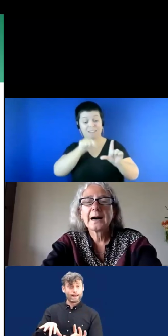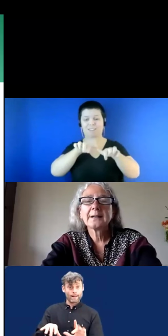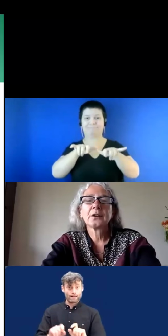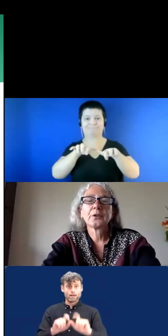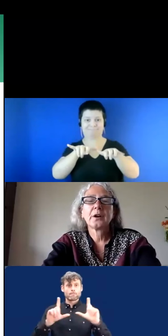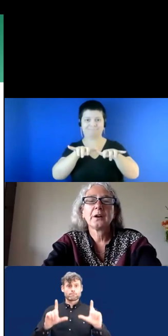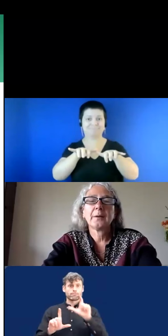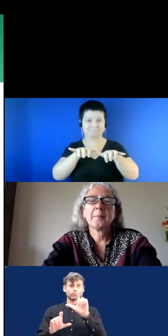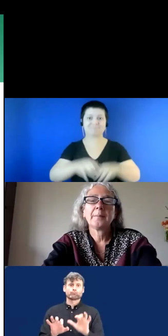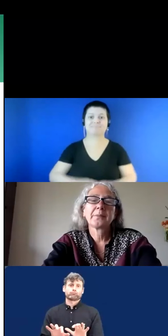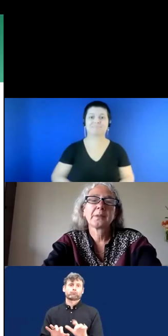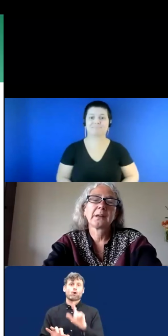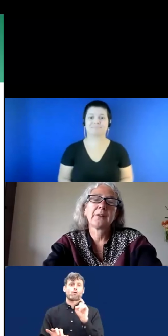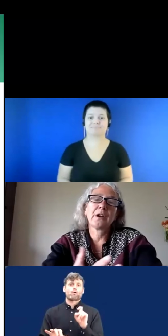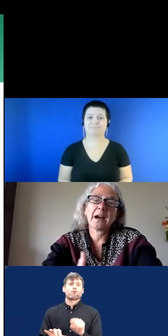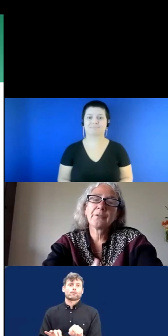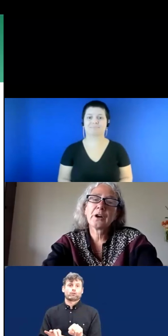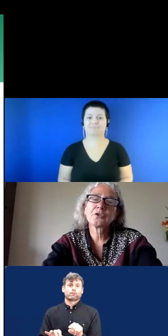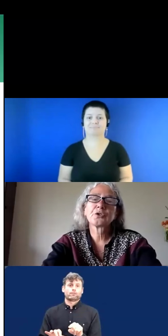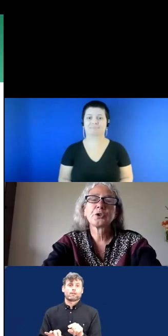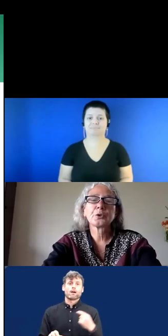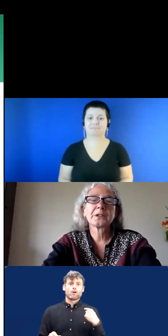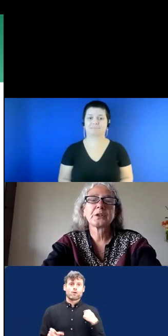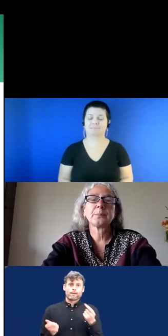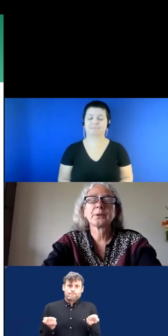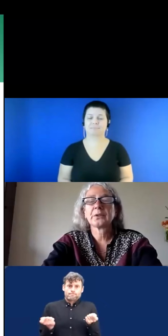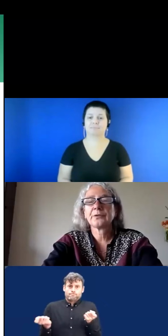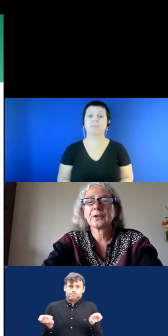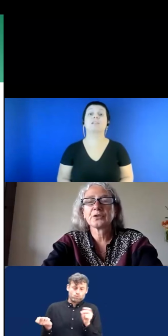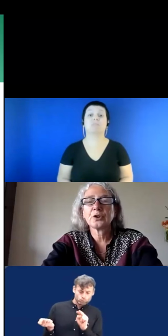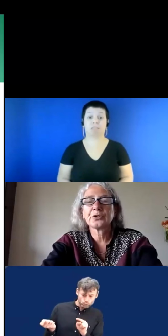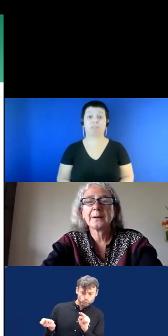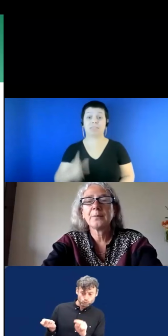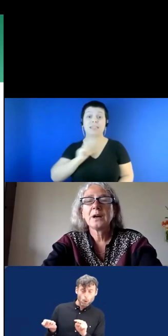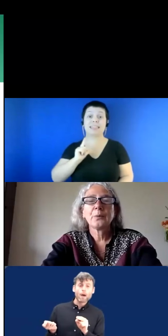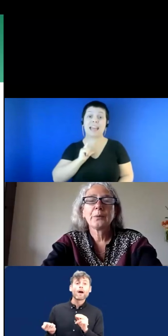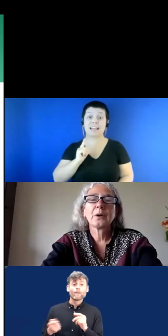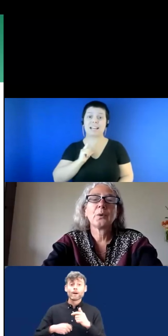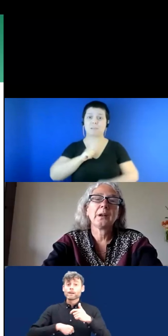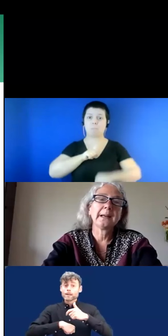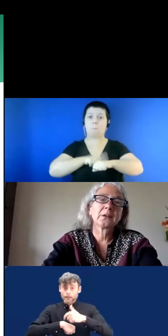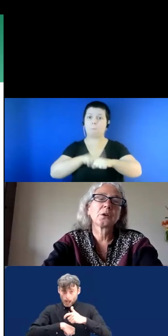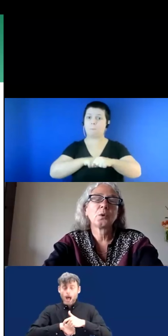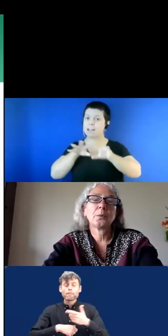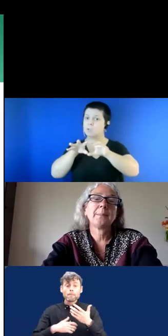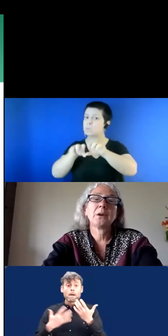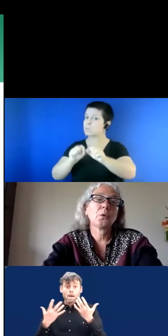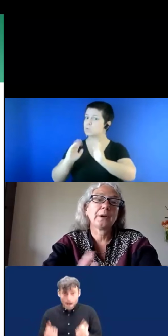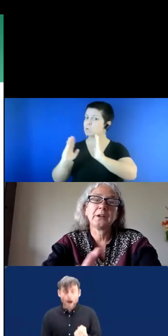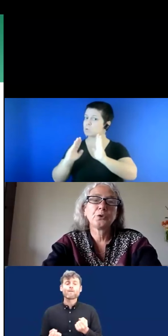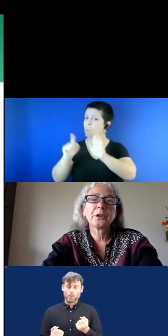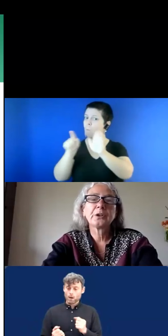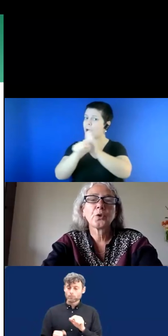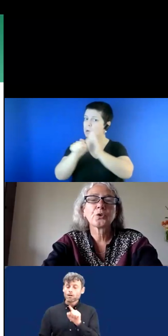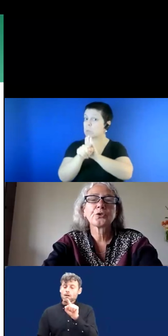will either give a live answer to your question, but if there's no time, we will later, or maybe